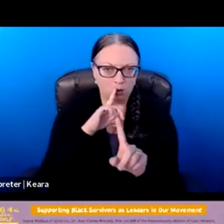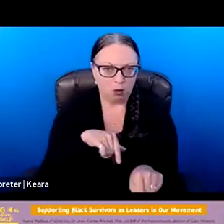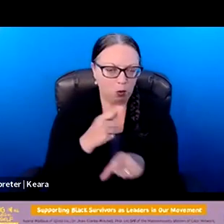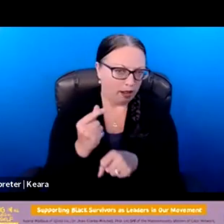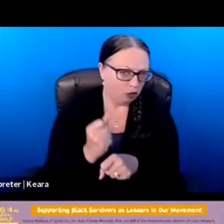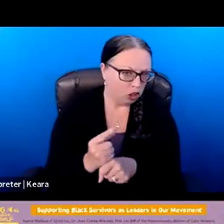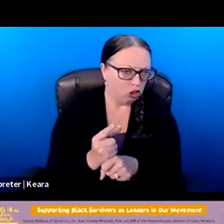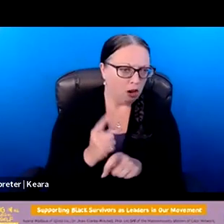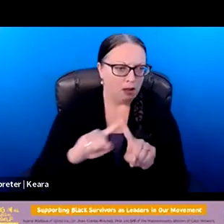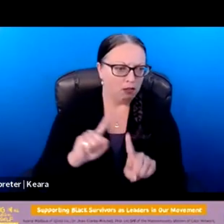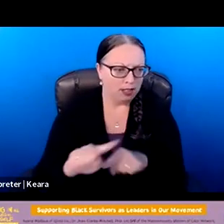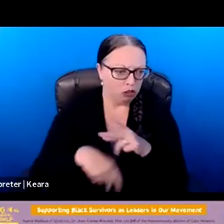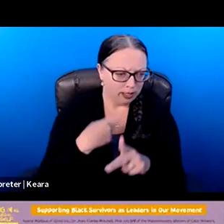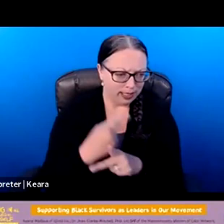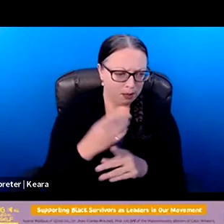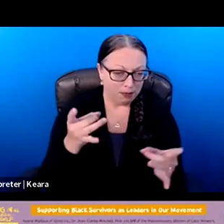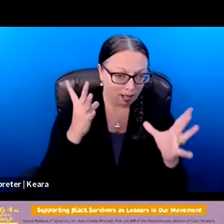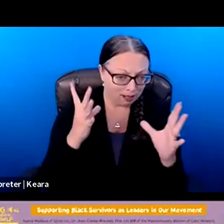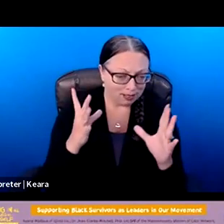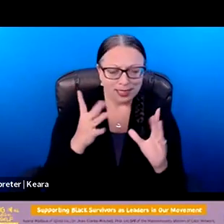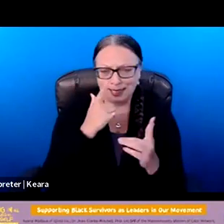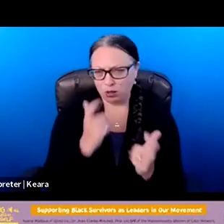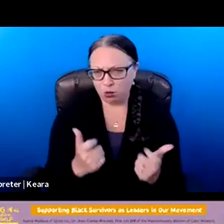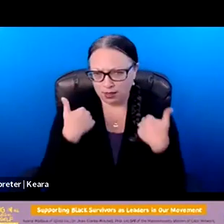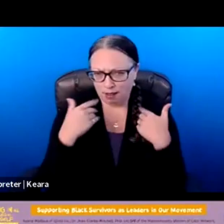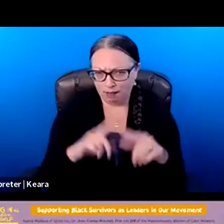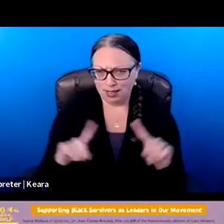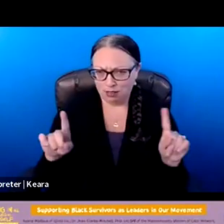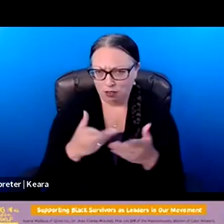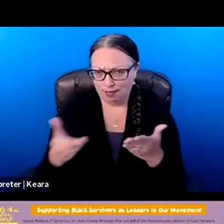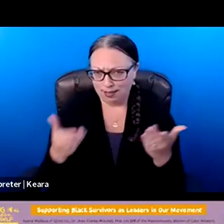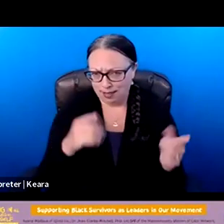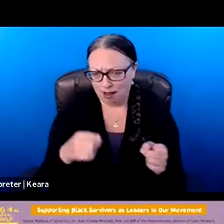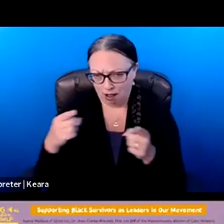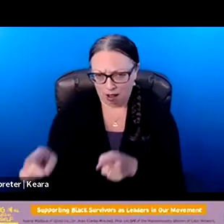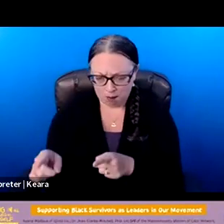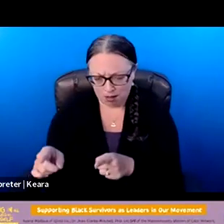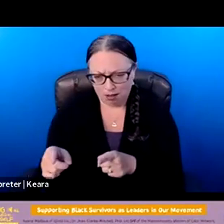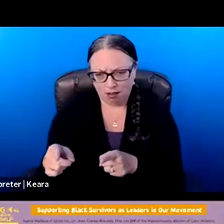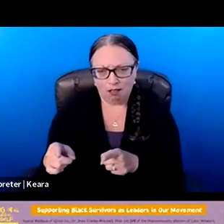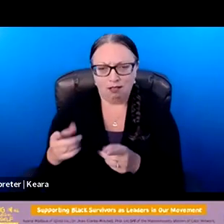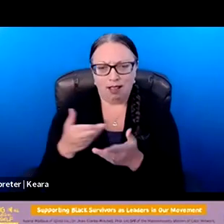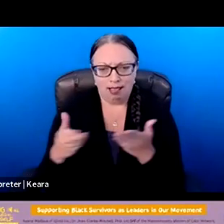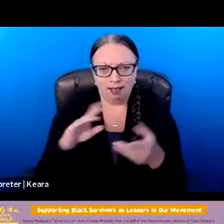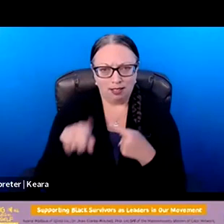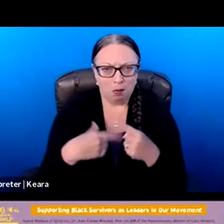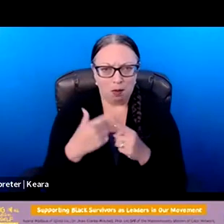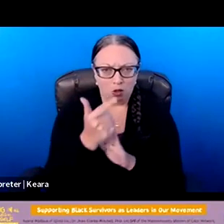intimate partner violence. And I think it's very interesting because they have different cases that happen during the year. They give you up-to-date things about the law, which is important,